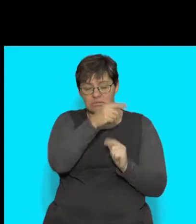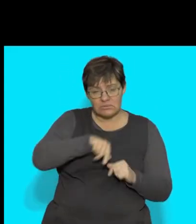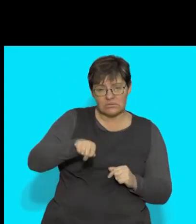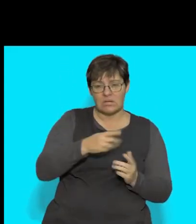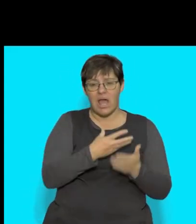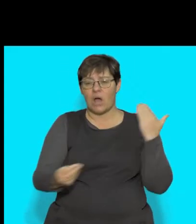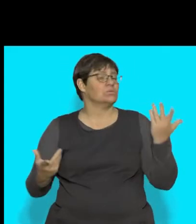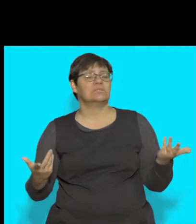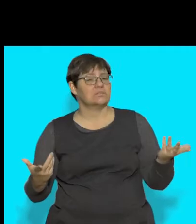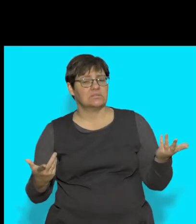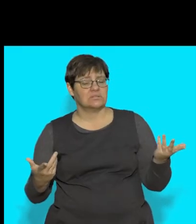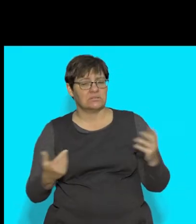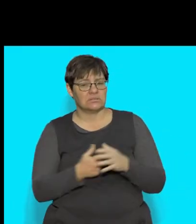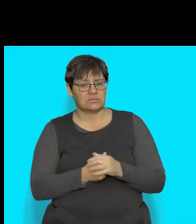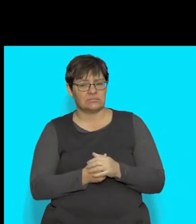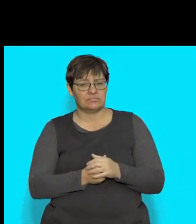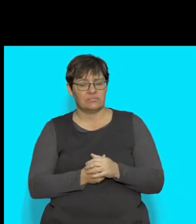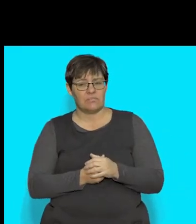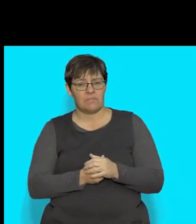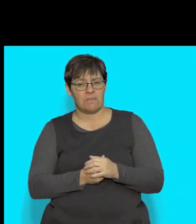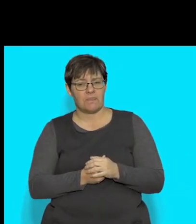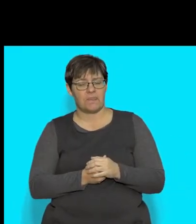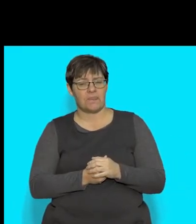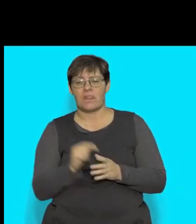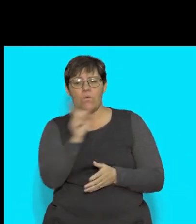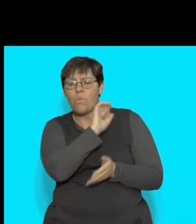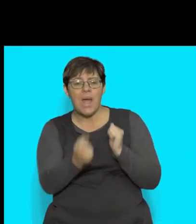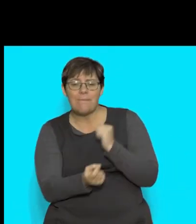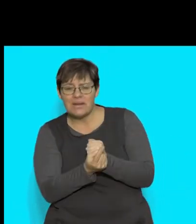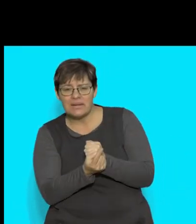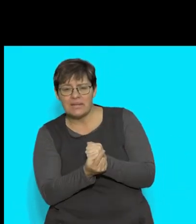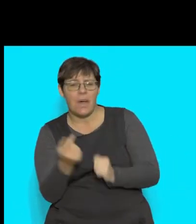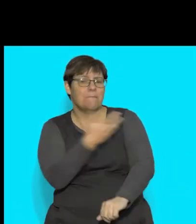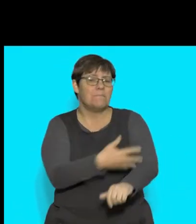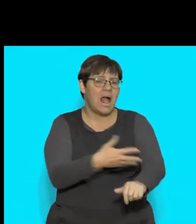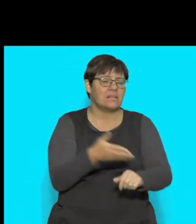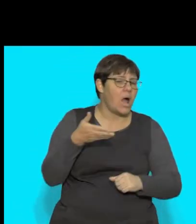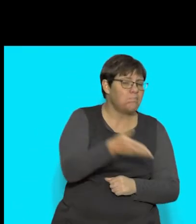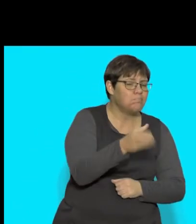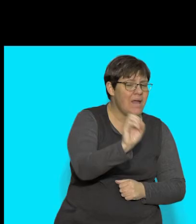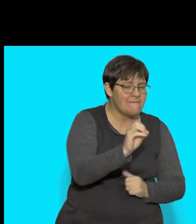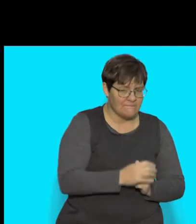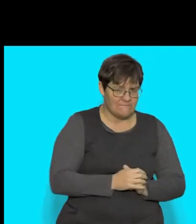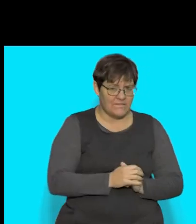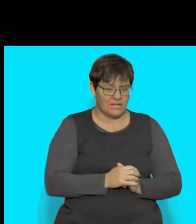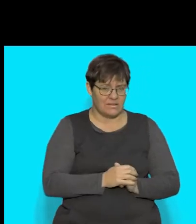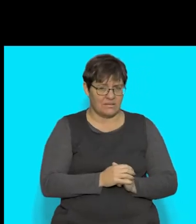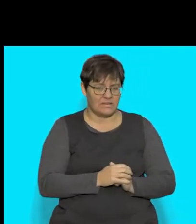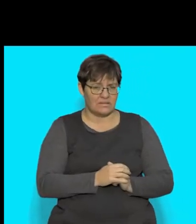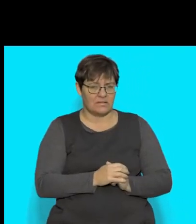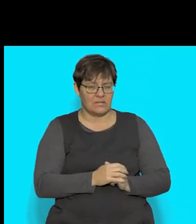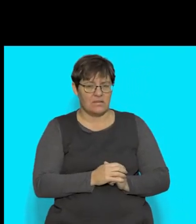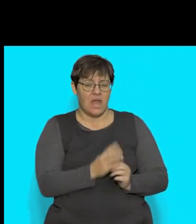glomerulus, what moves out. You need to tell me what happens, what is in the blood, what moves into